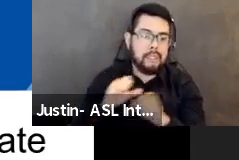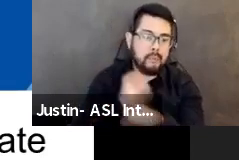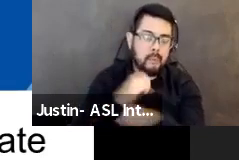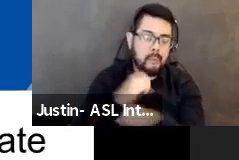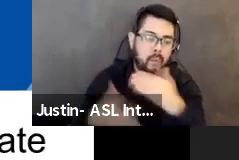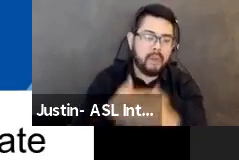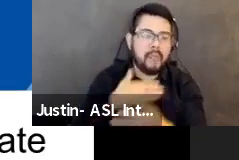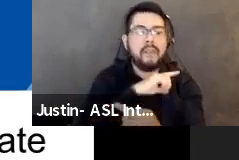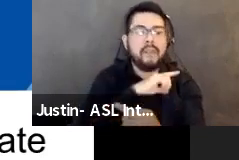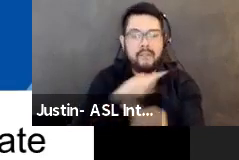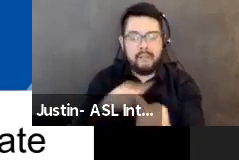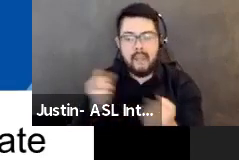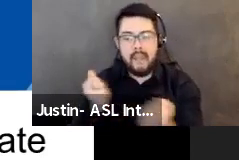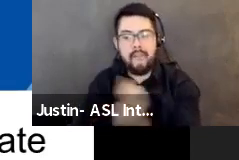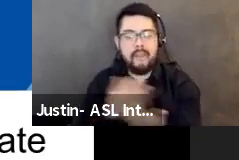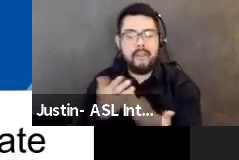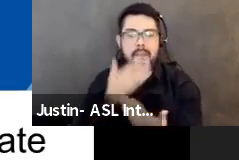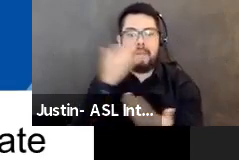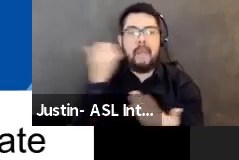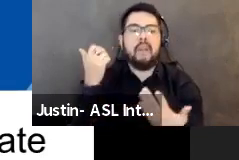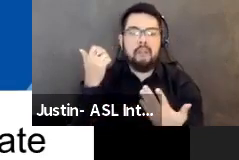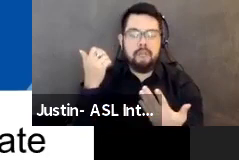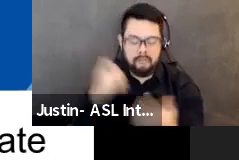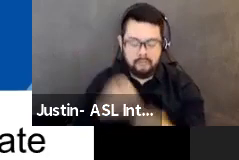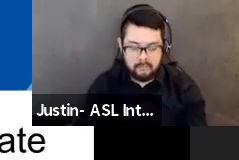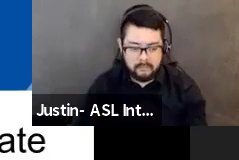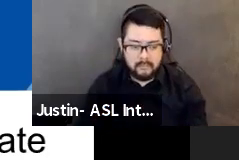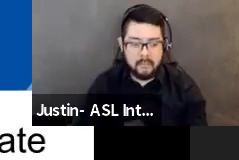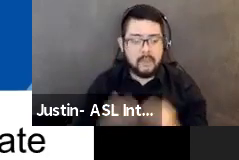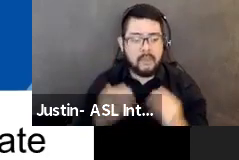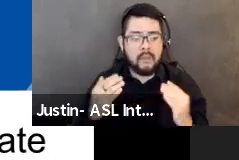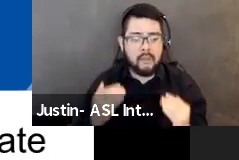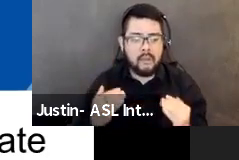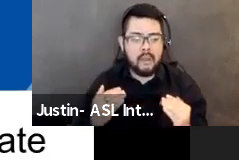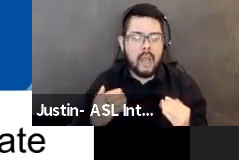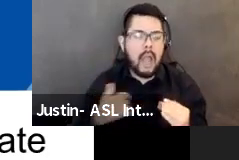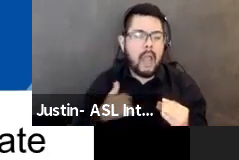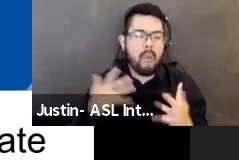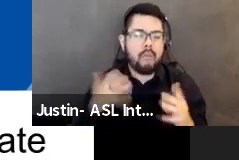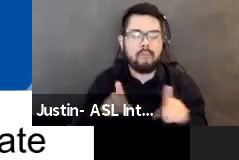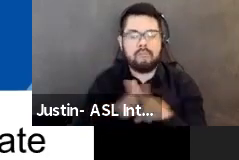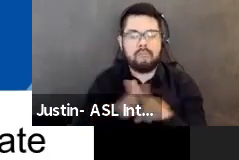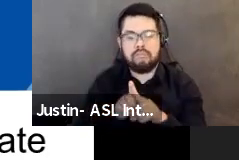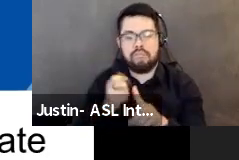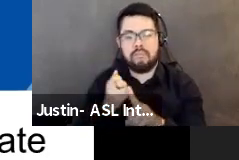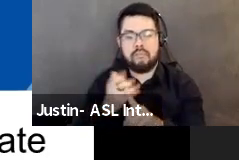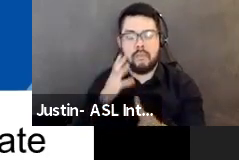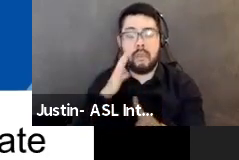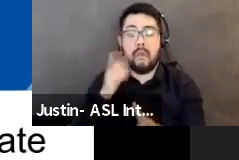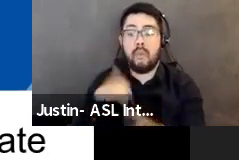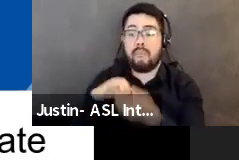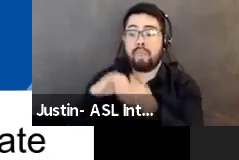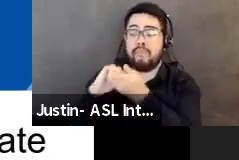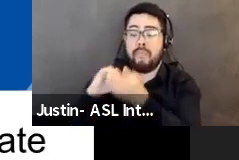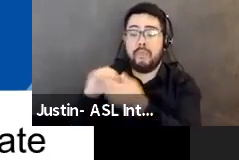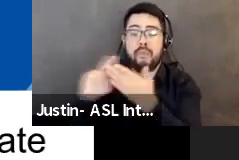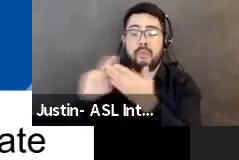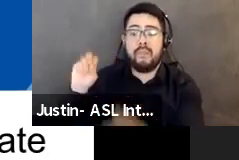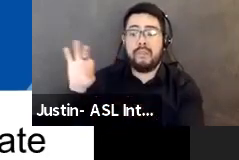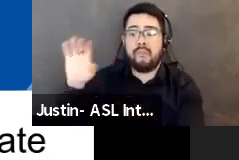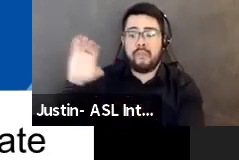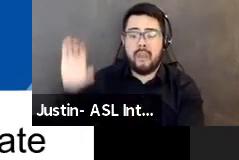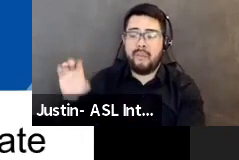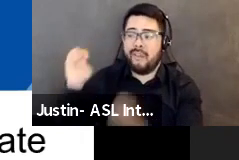to zero um in addition um i'll talk about in a minute we are going to be doing a partnership with the university of chicago education